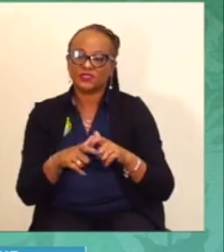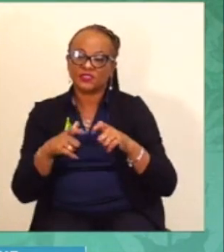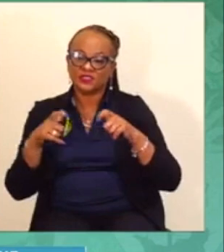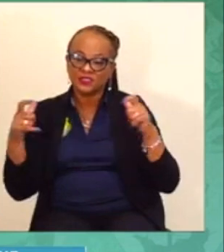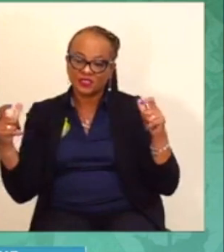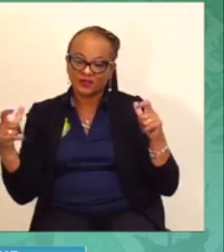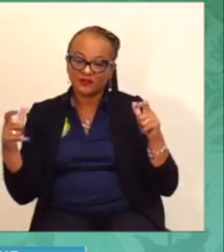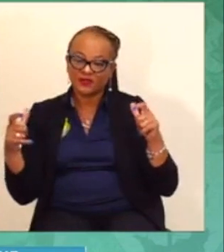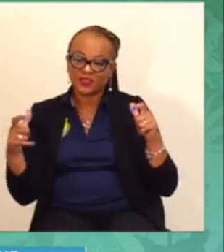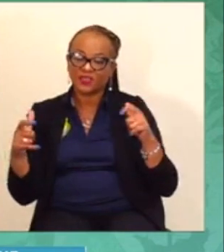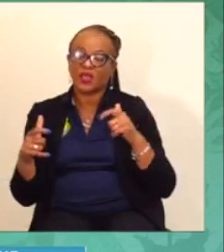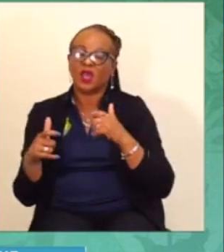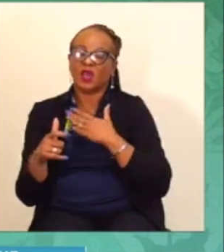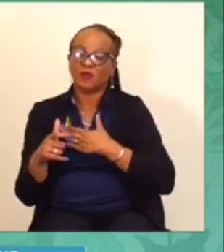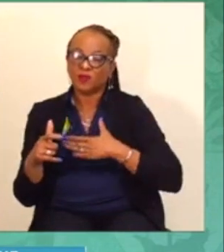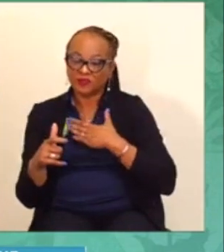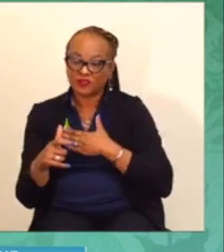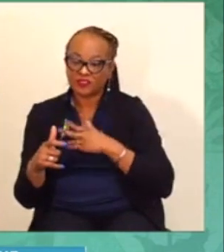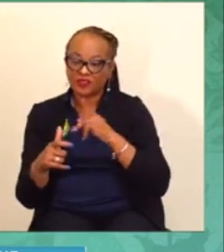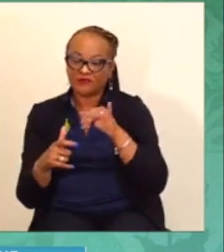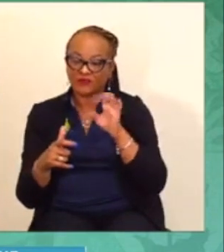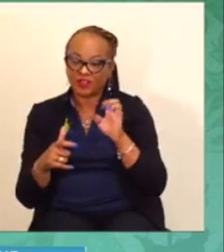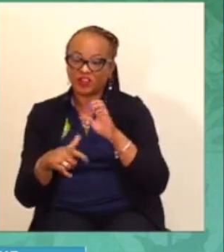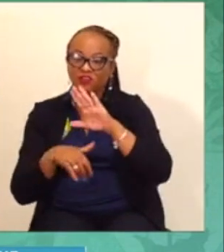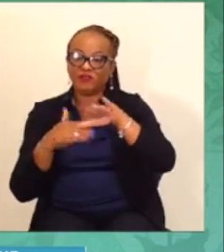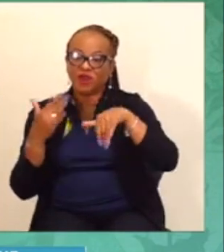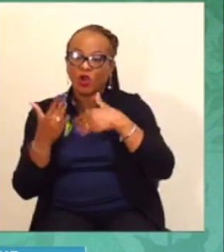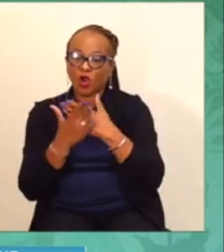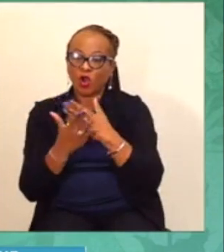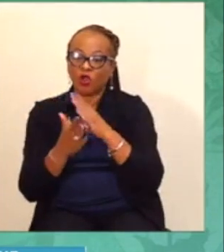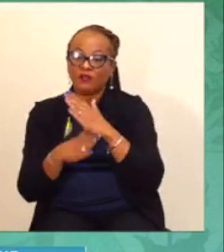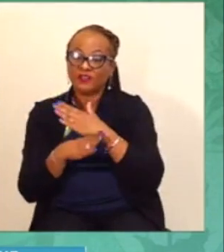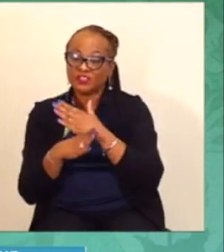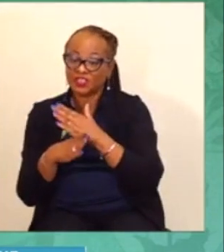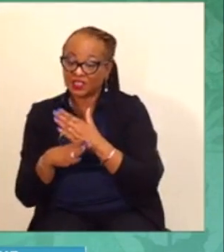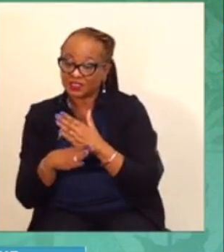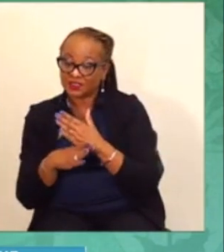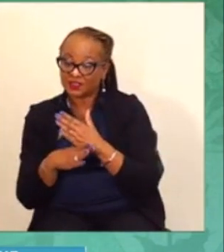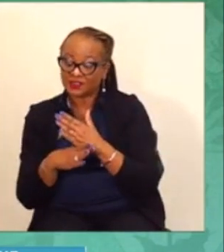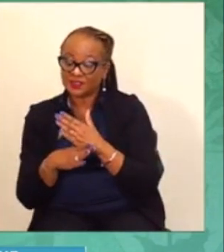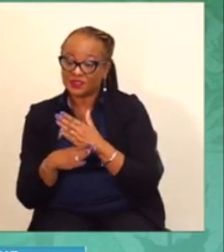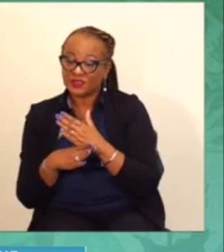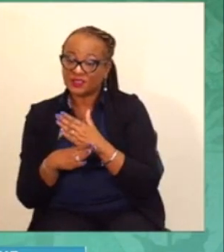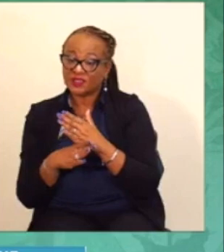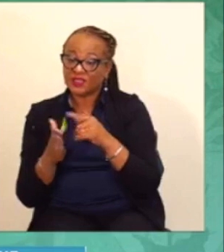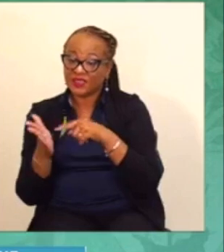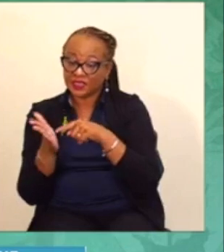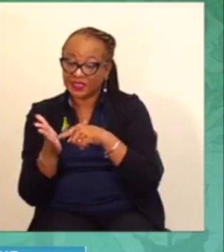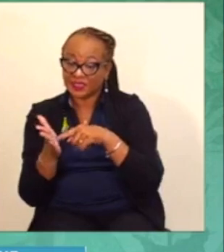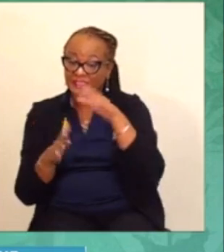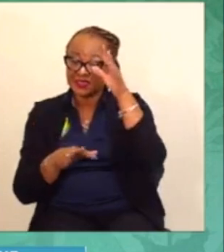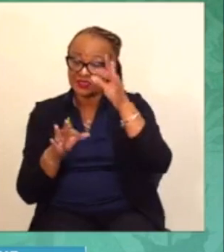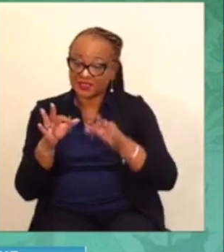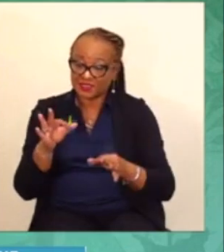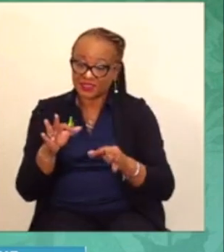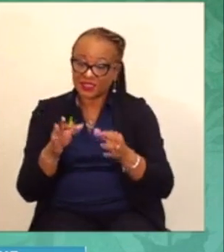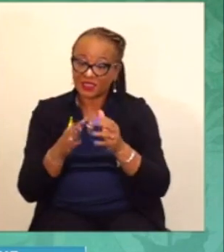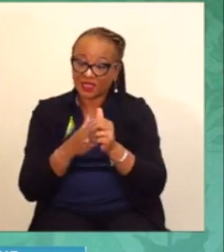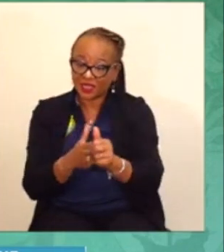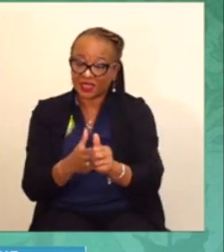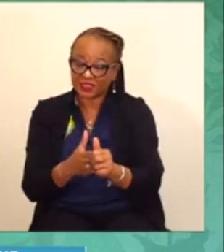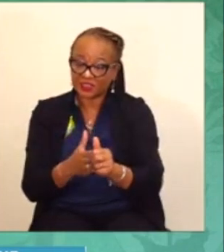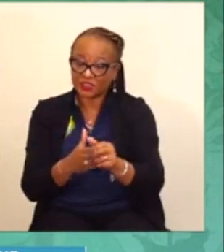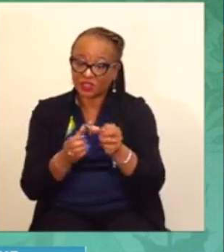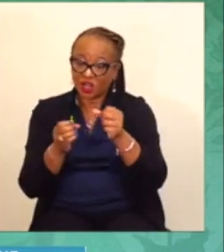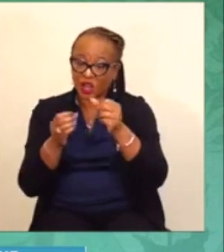significant appreciation in the value of all of the shares, indicating that the decision led to considerable